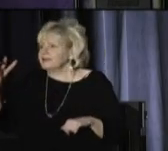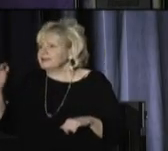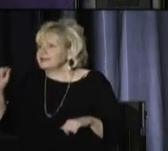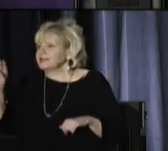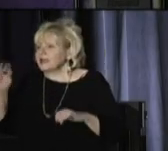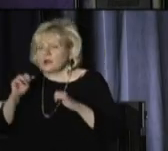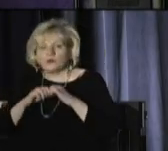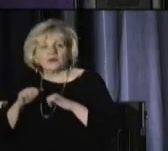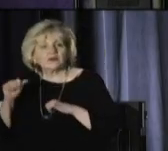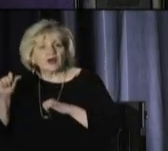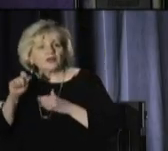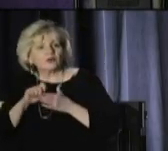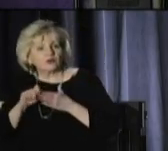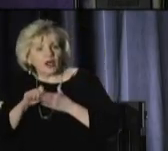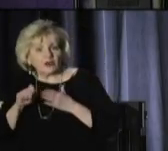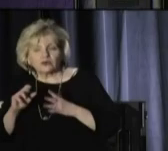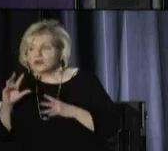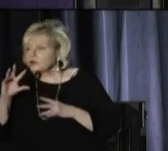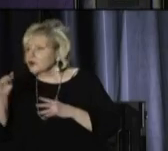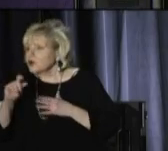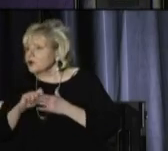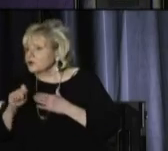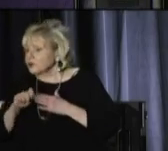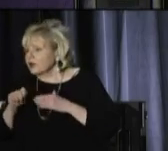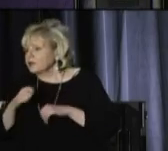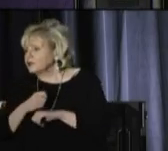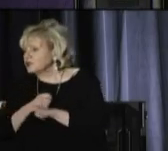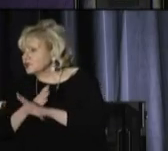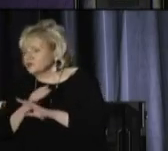writers and we would co-write. We would get on Zoom and